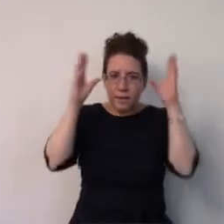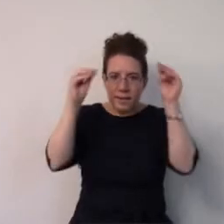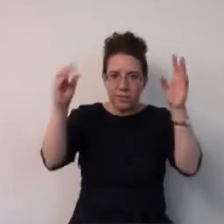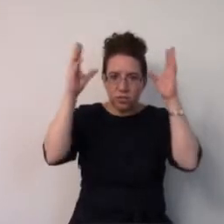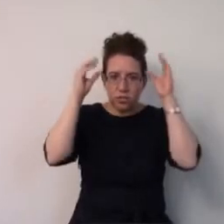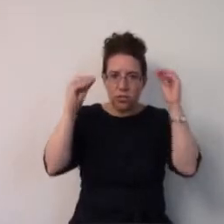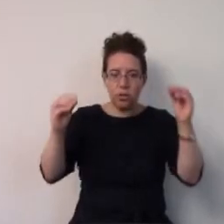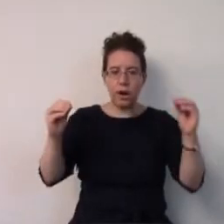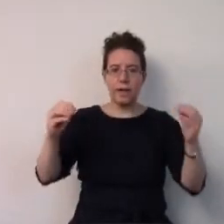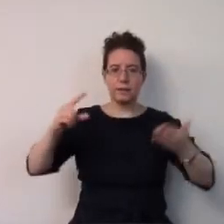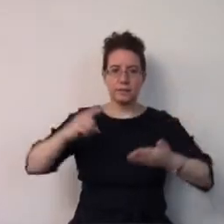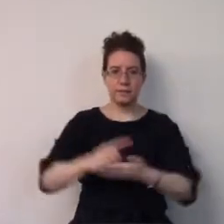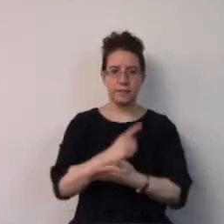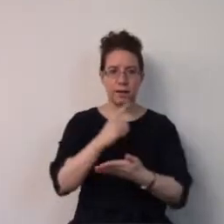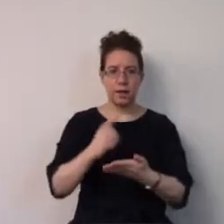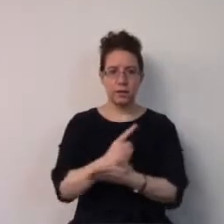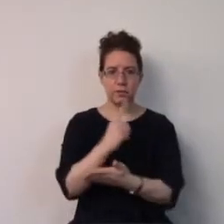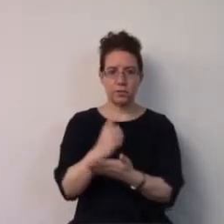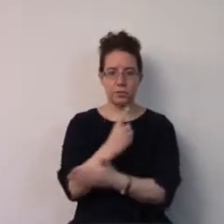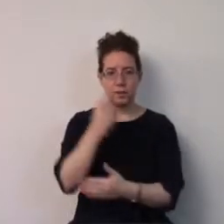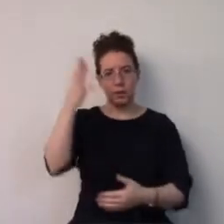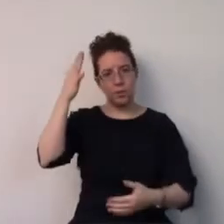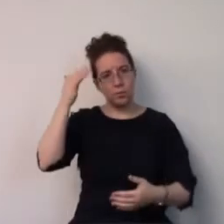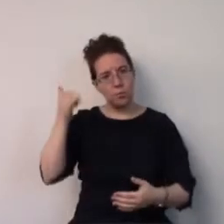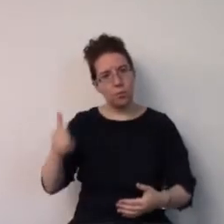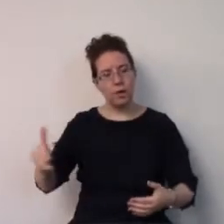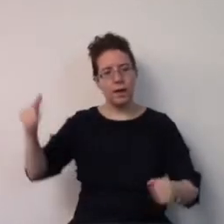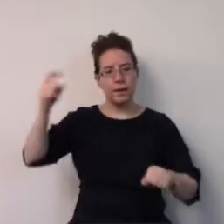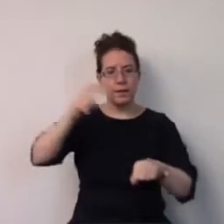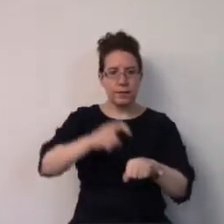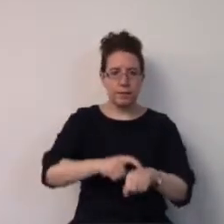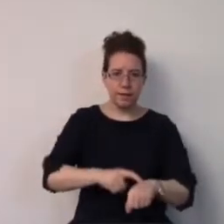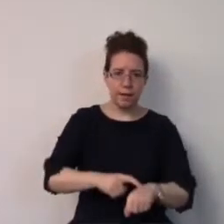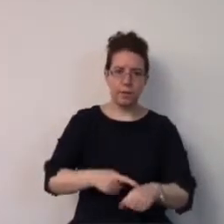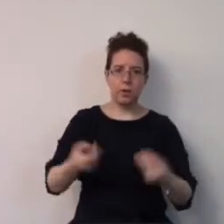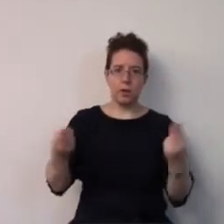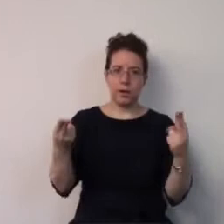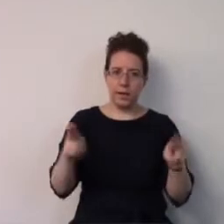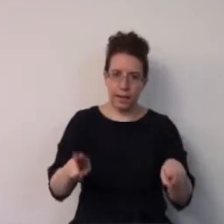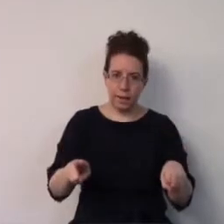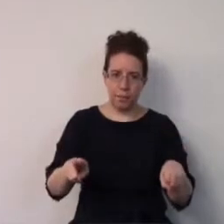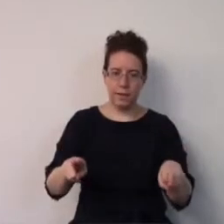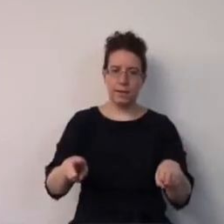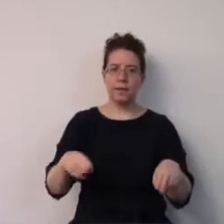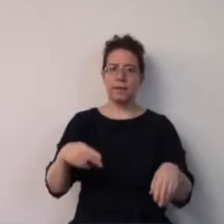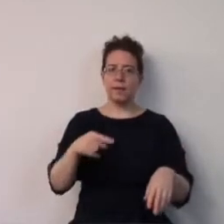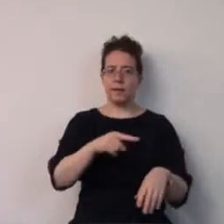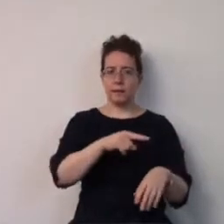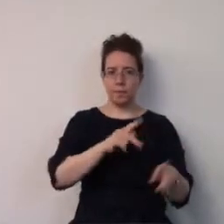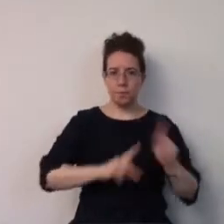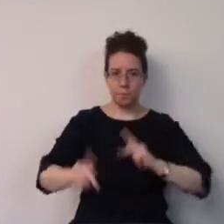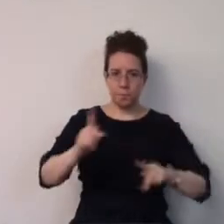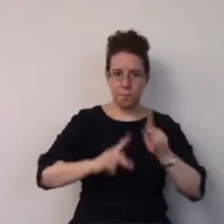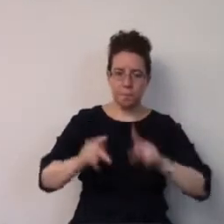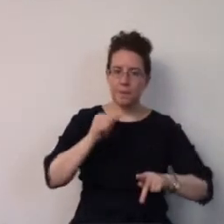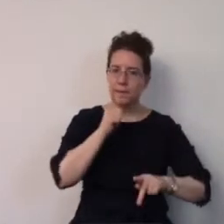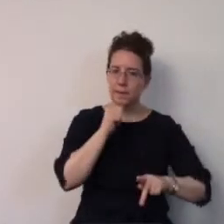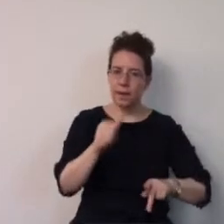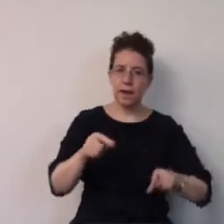not endure sound teaching or doctrine. But they, after their own